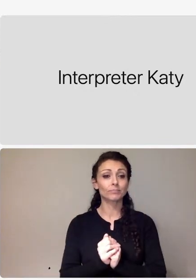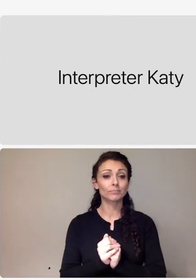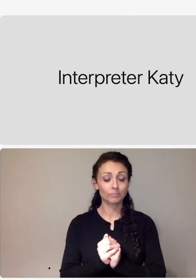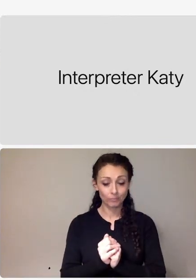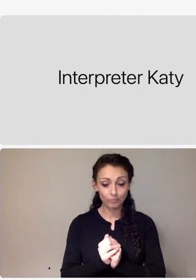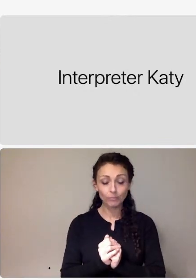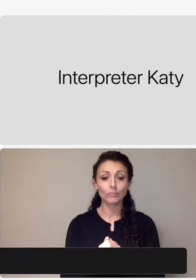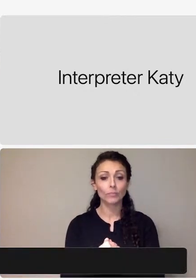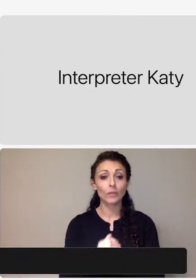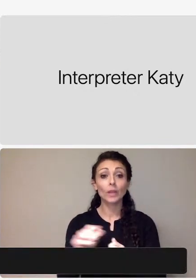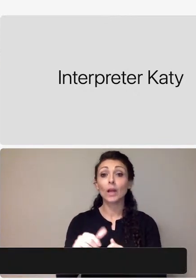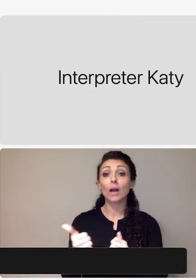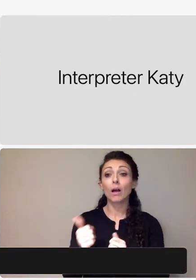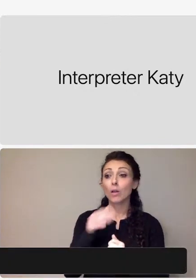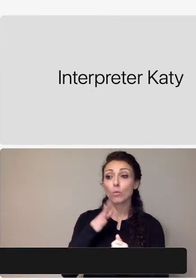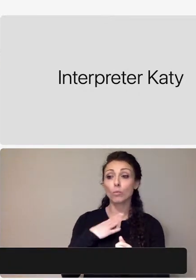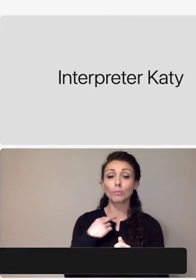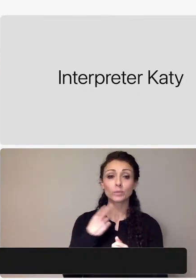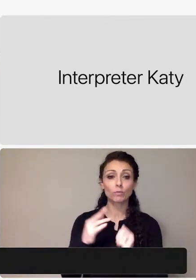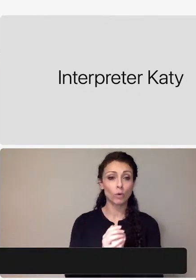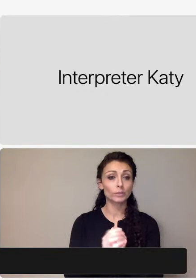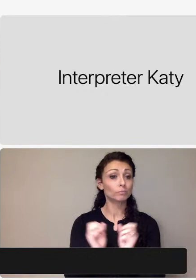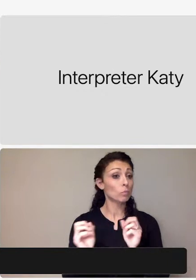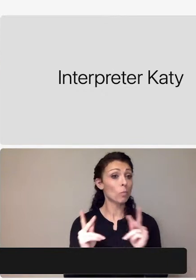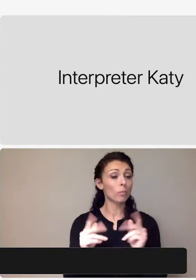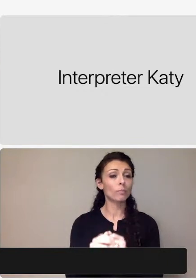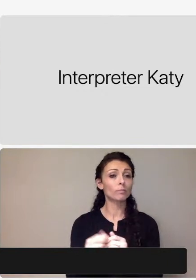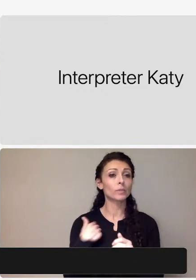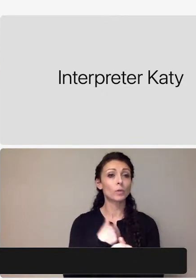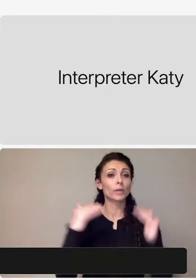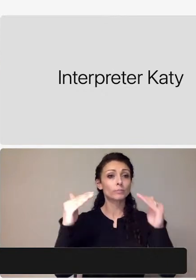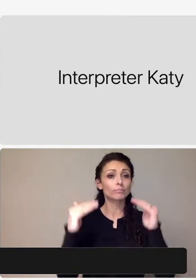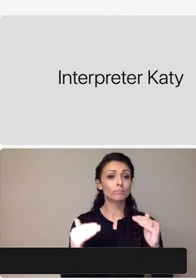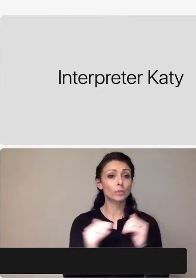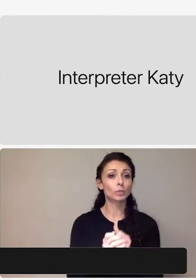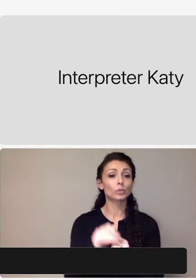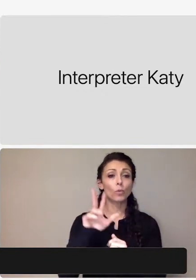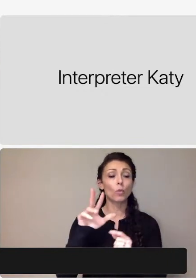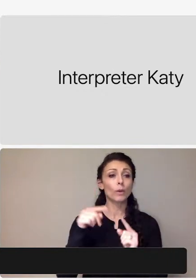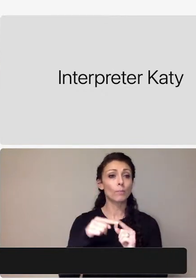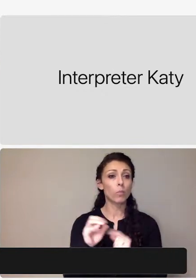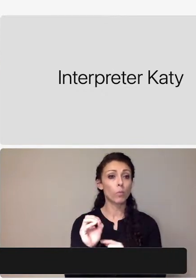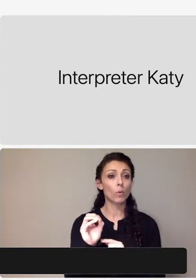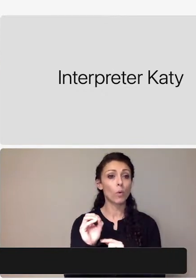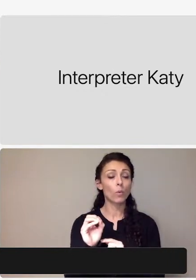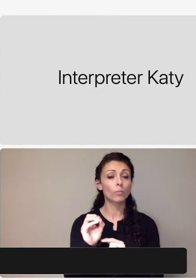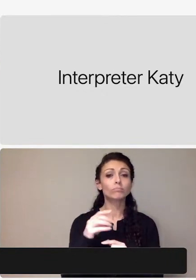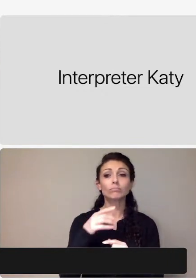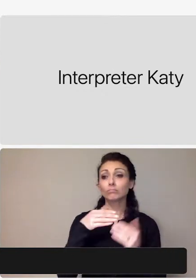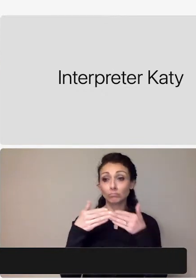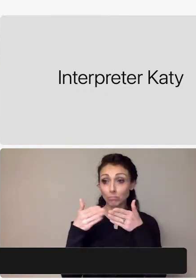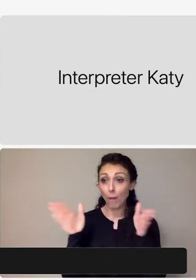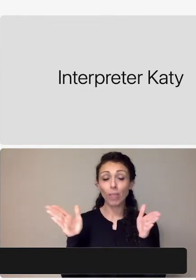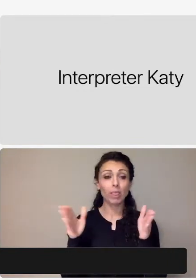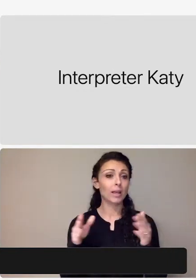okay we are moving on to 3.0 public hearing